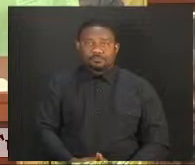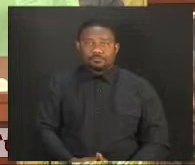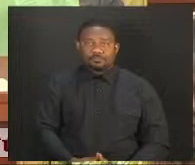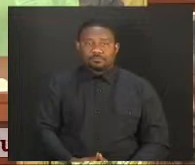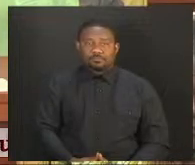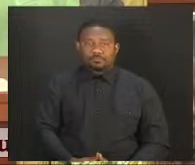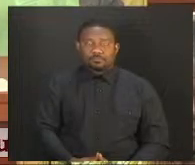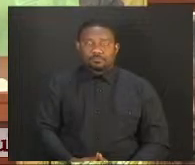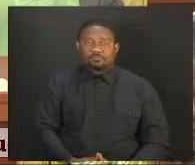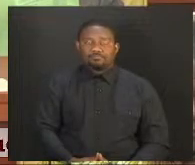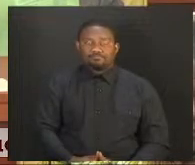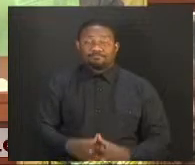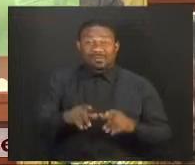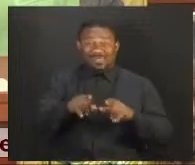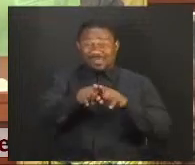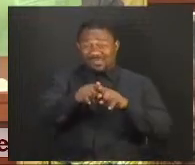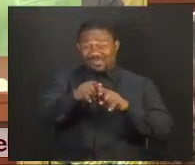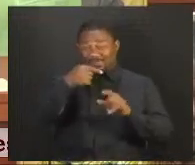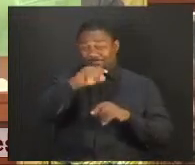line 17.